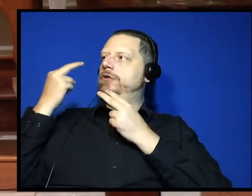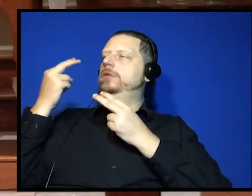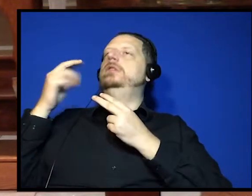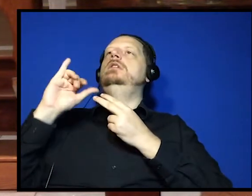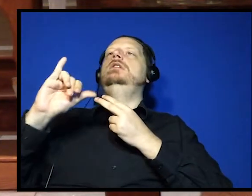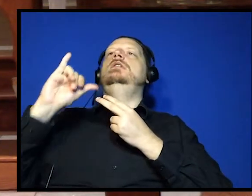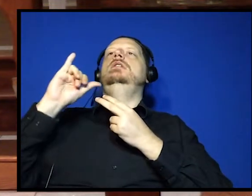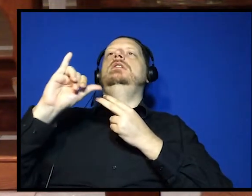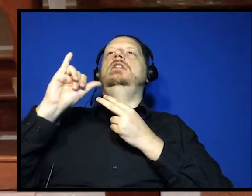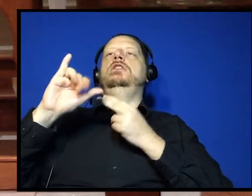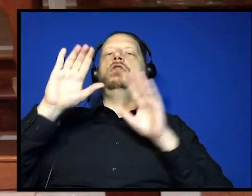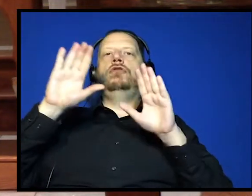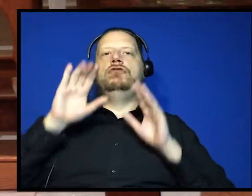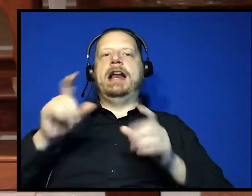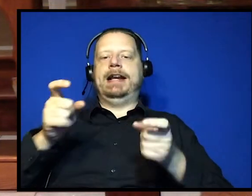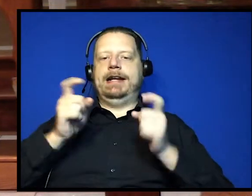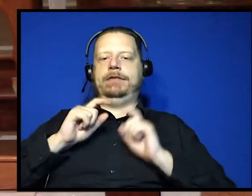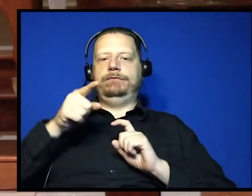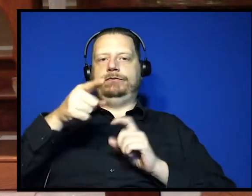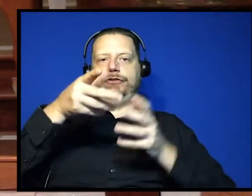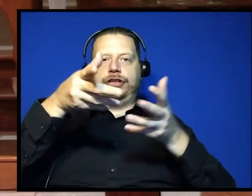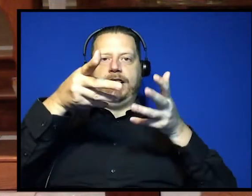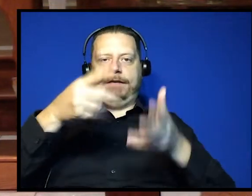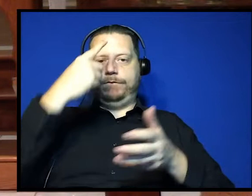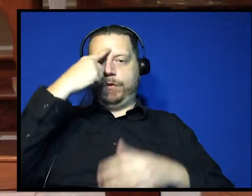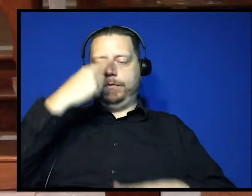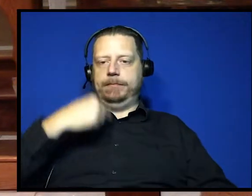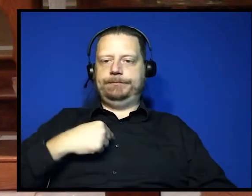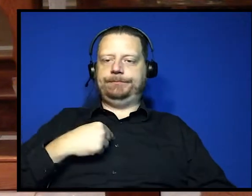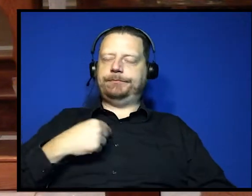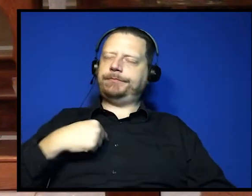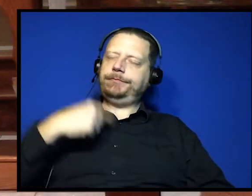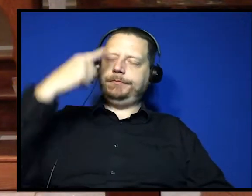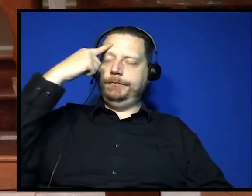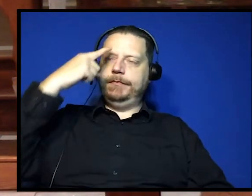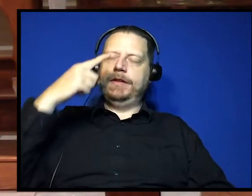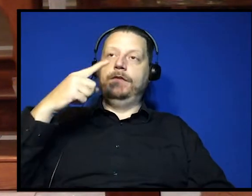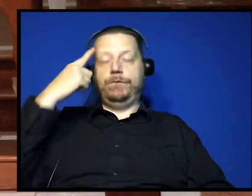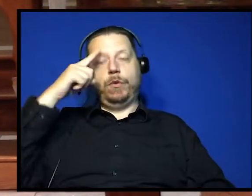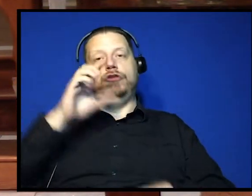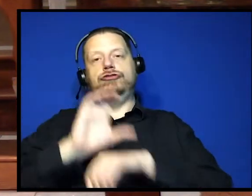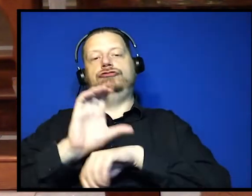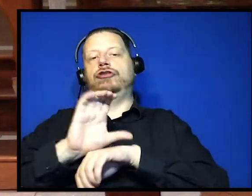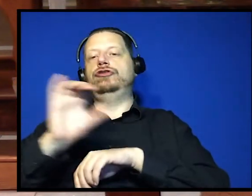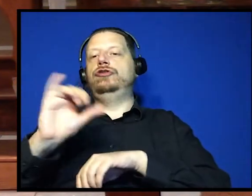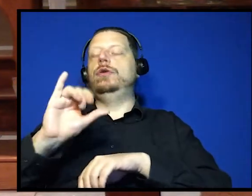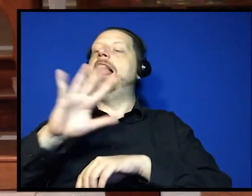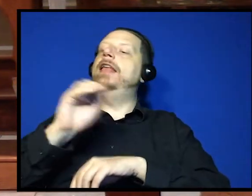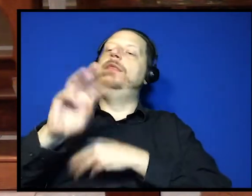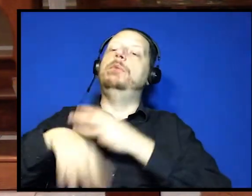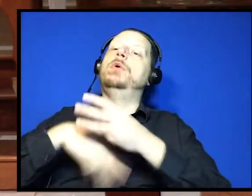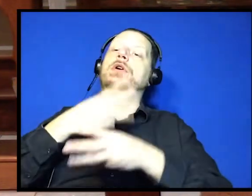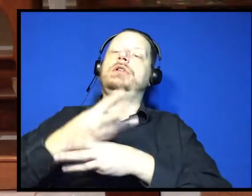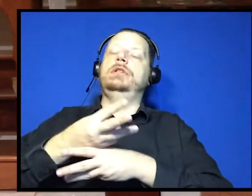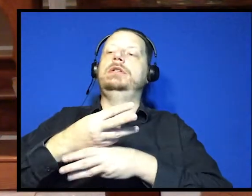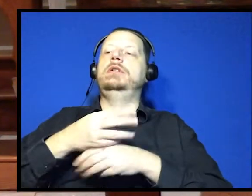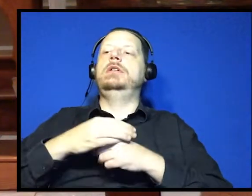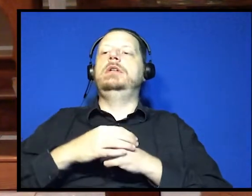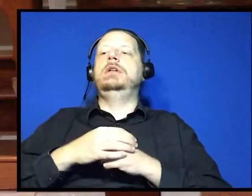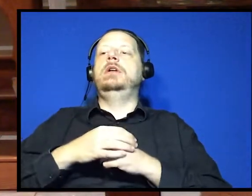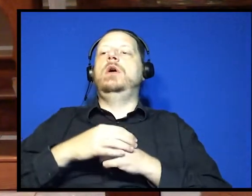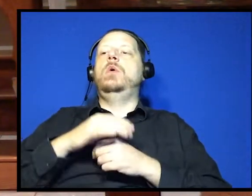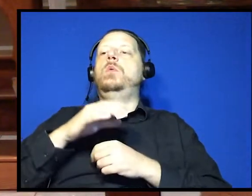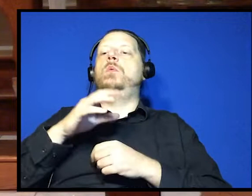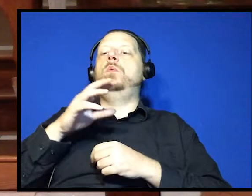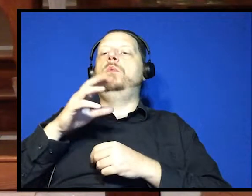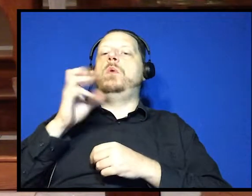that one of the great gifts that she left me, and I think the church and the world,